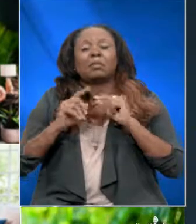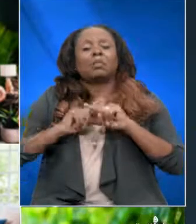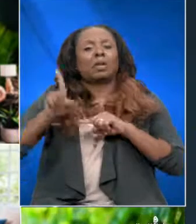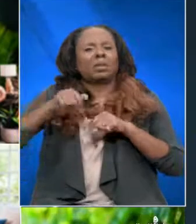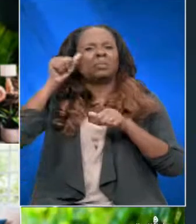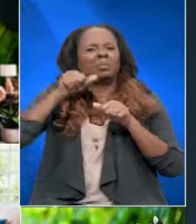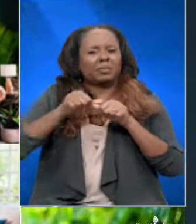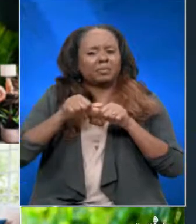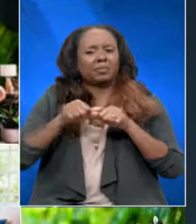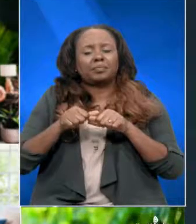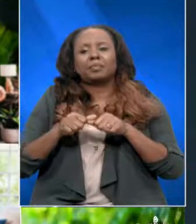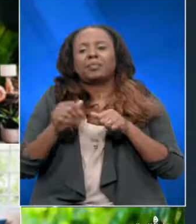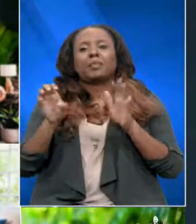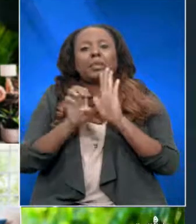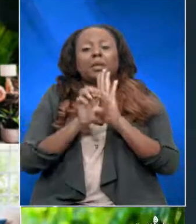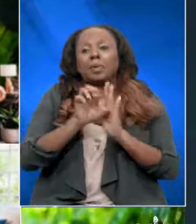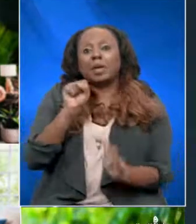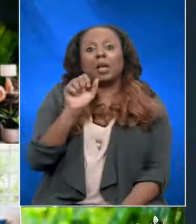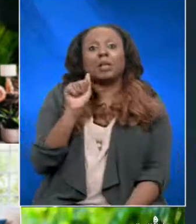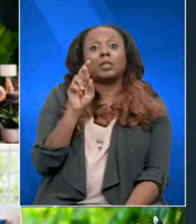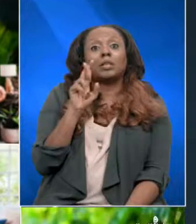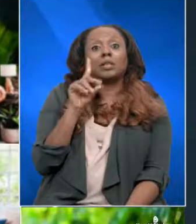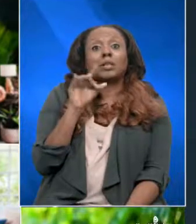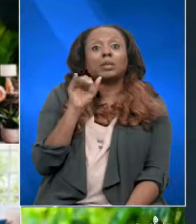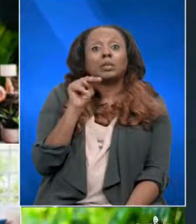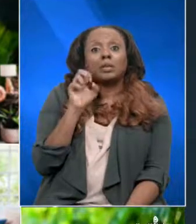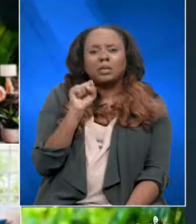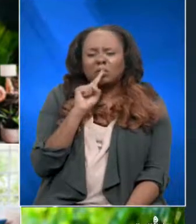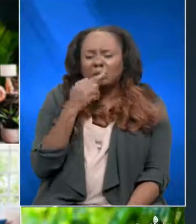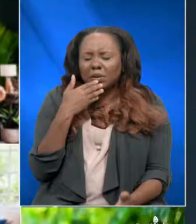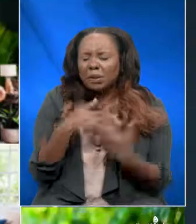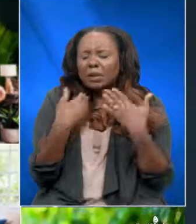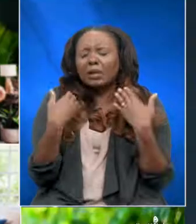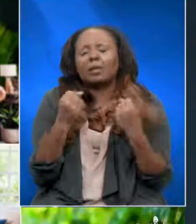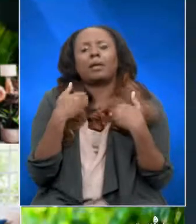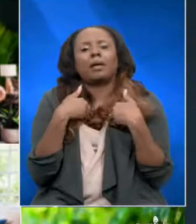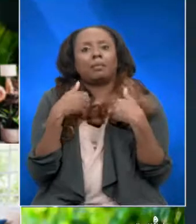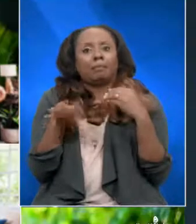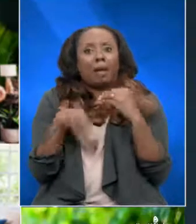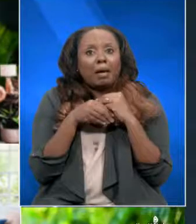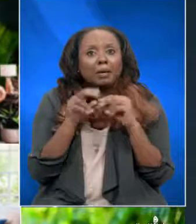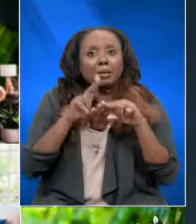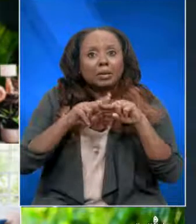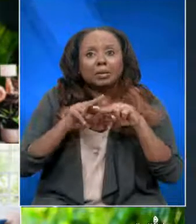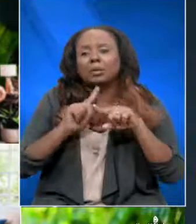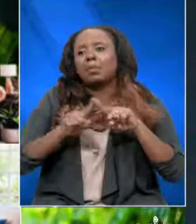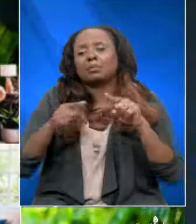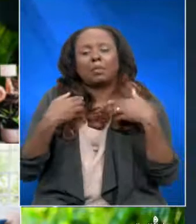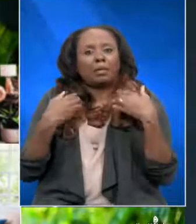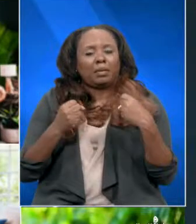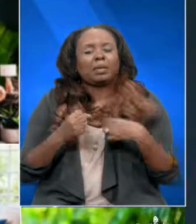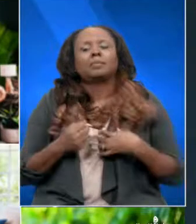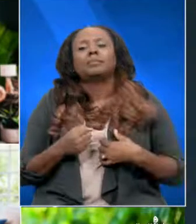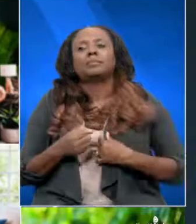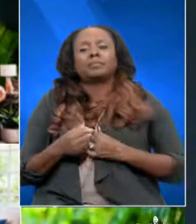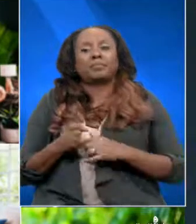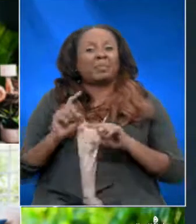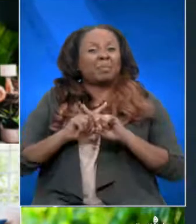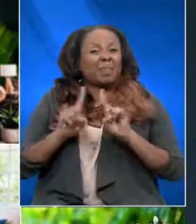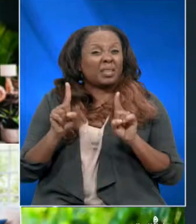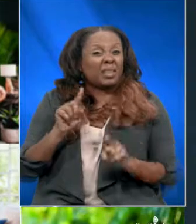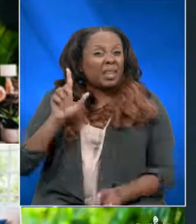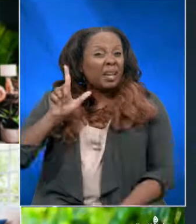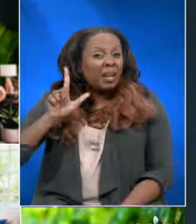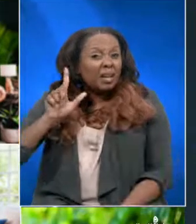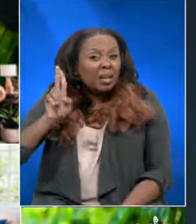So, sardines is relatively healthy. It has the extra salt, but is relatively healthy. Lunch meat, on the other hand,